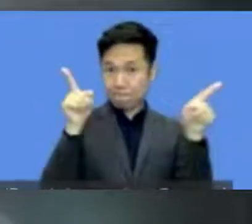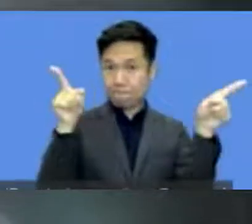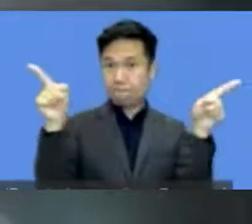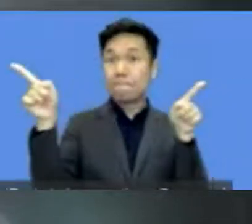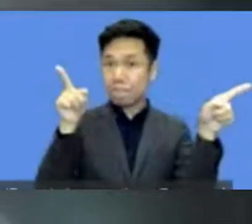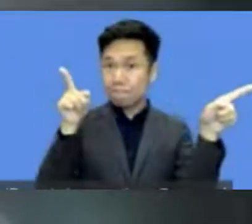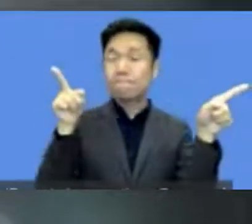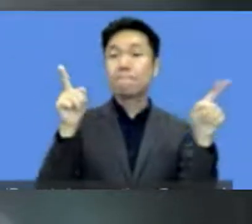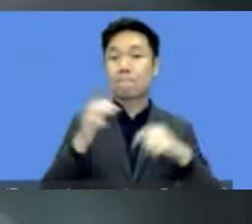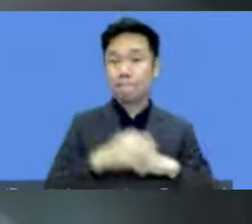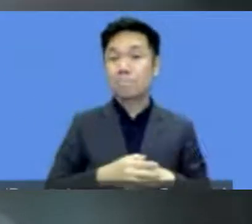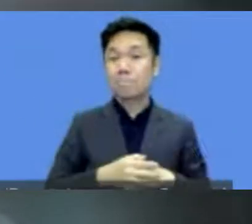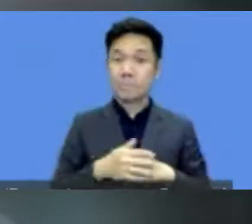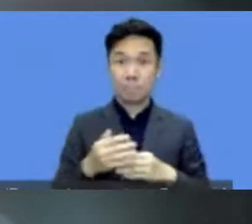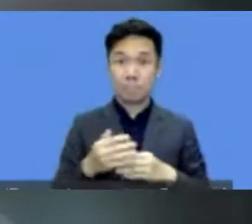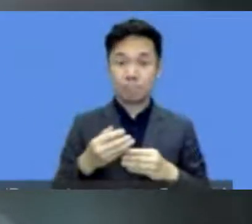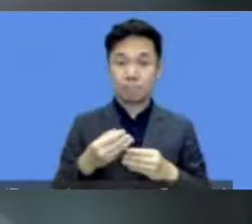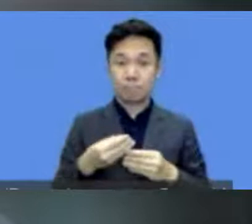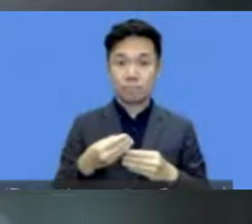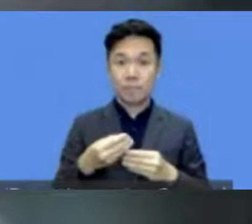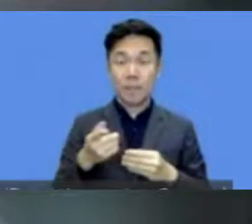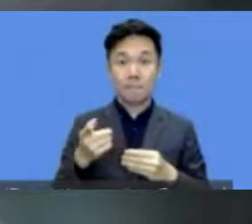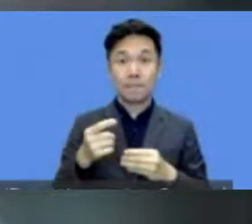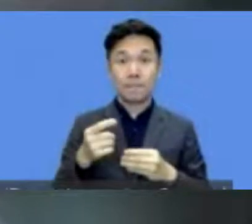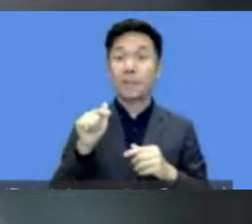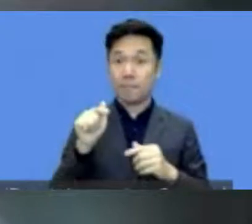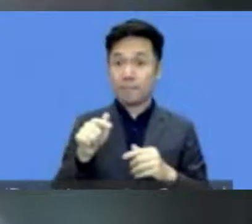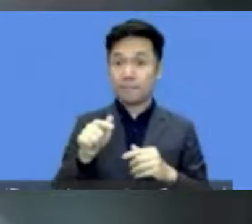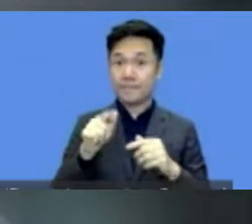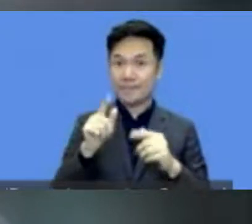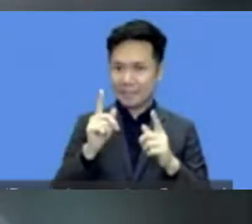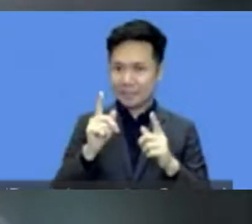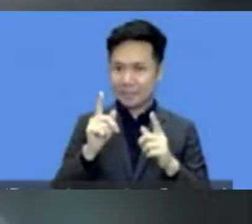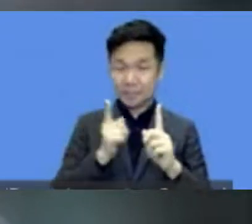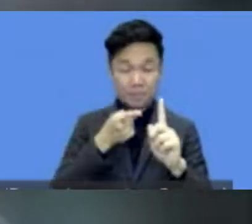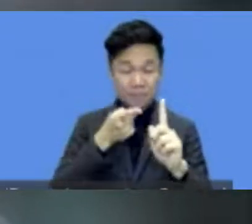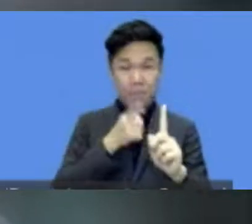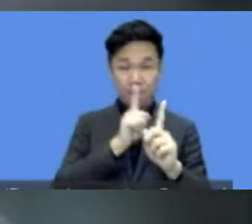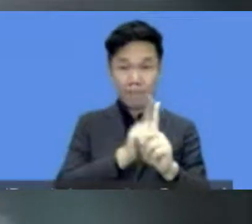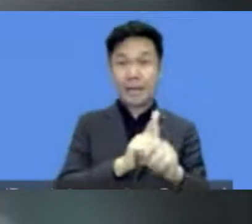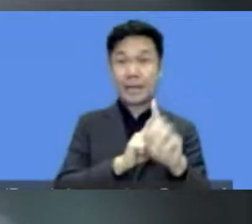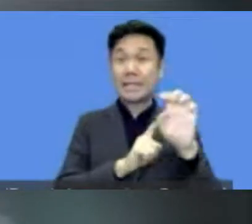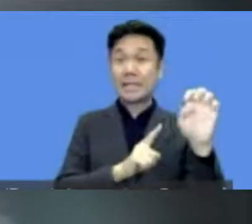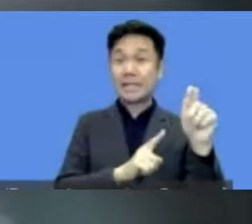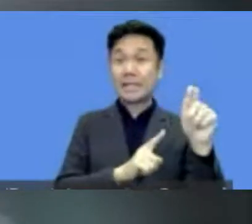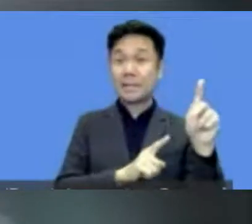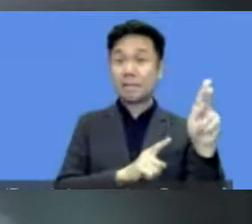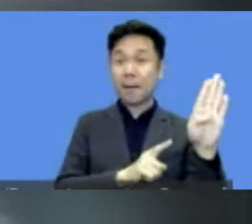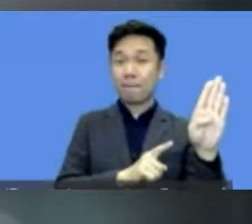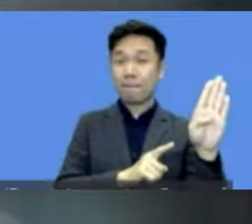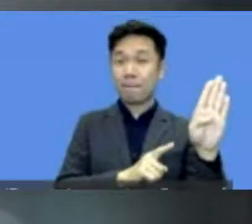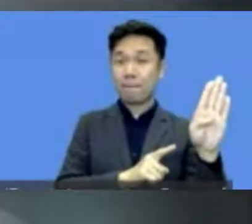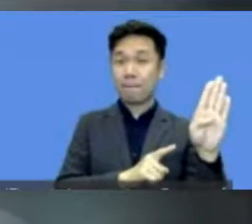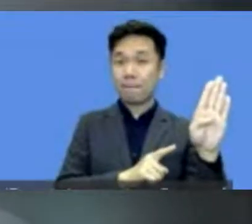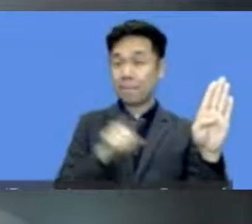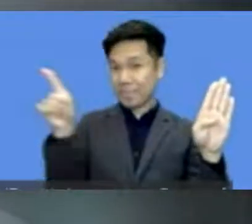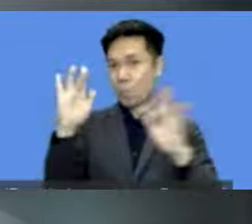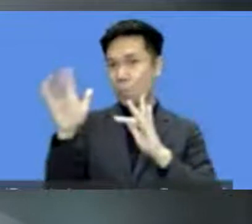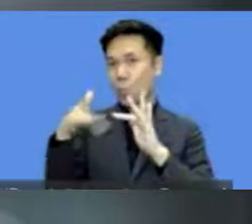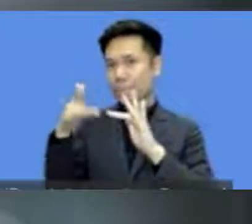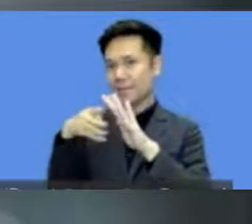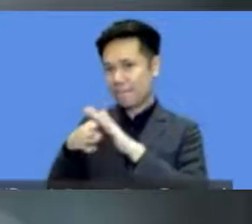be following the accessible EPUB and accessible Web